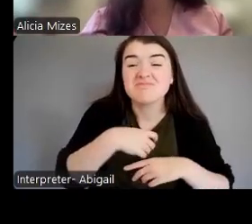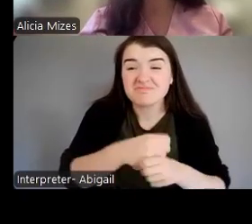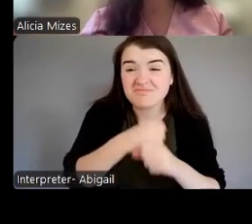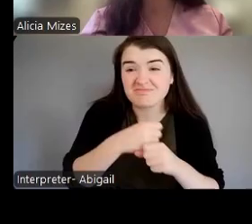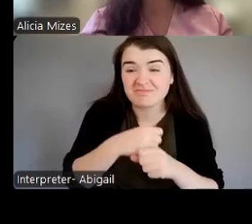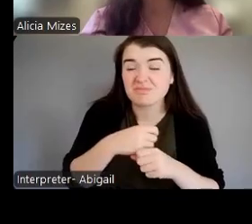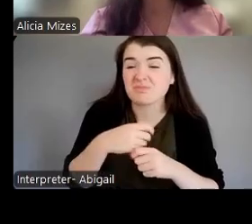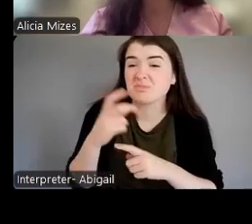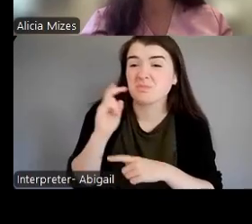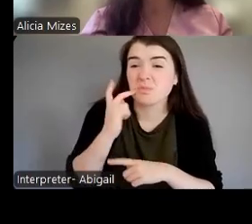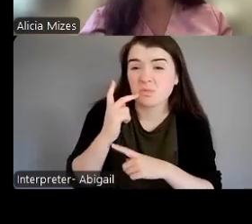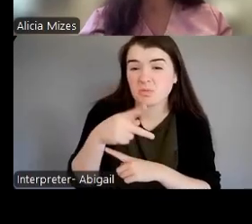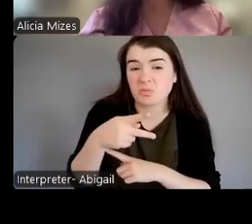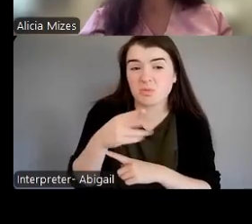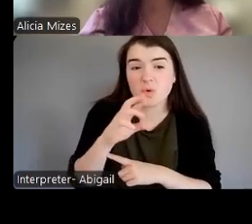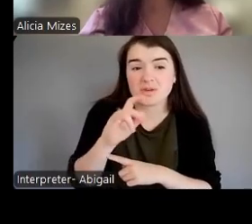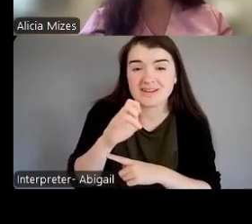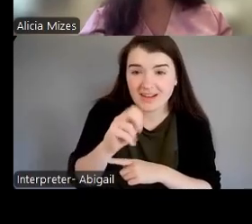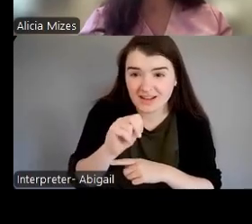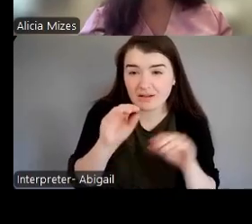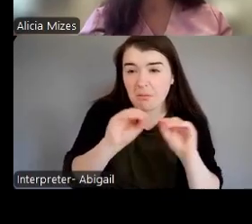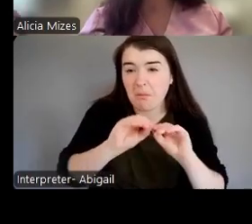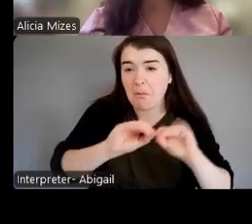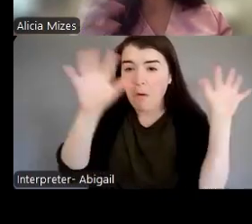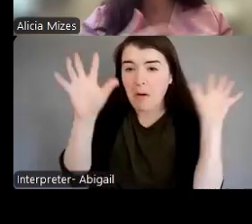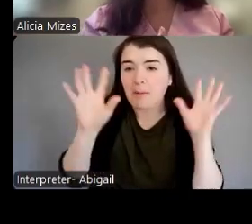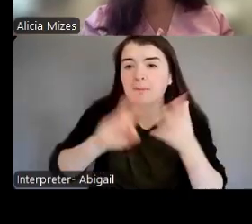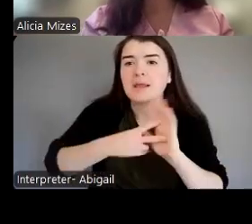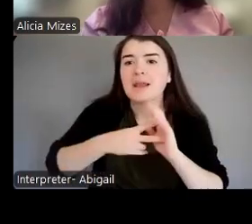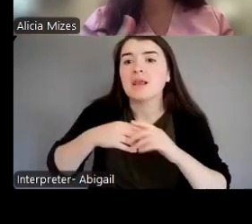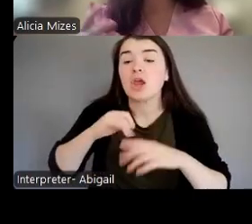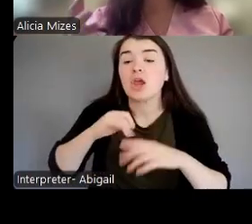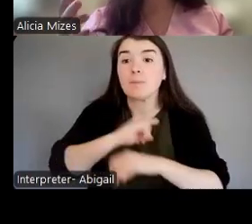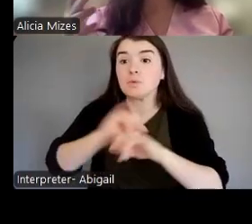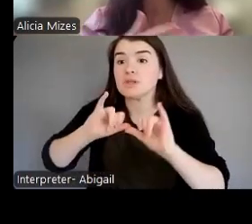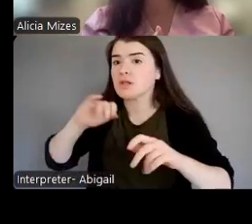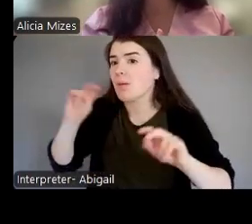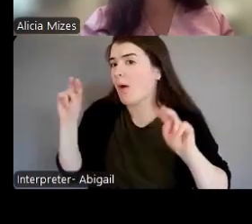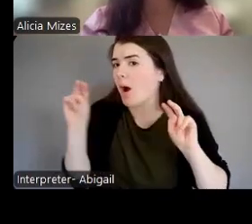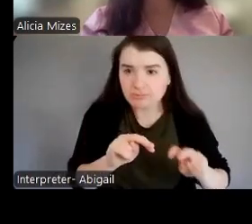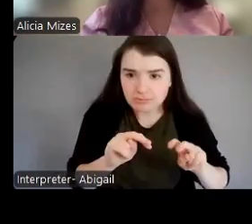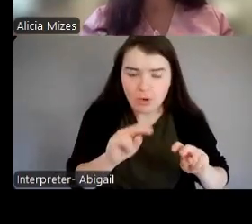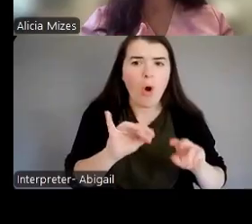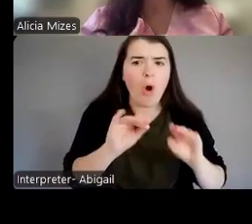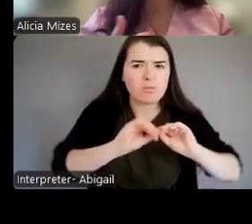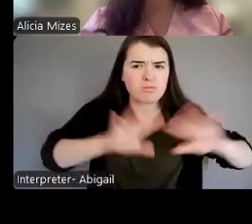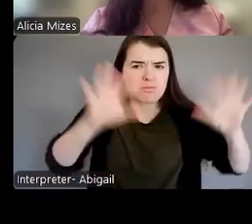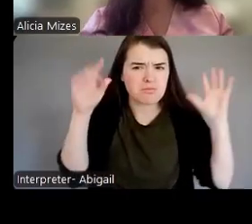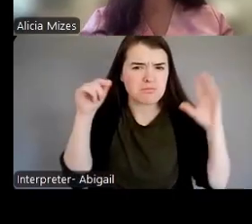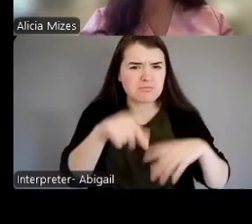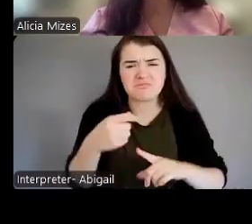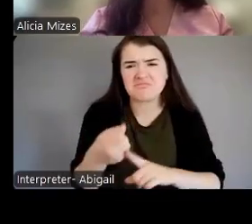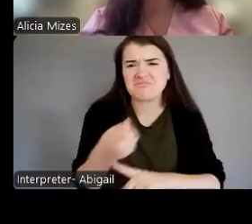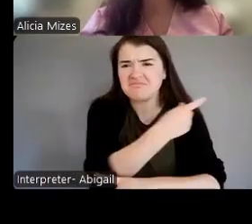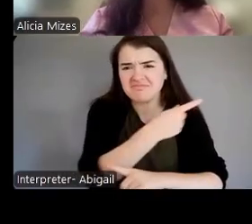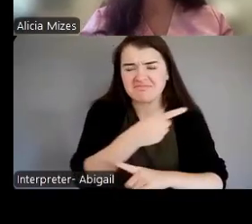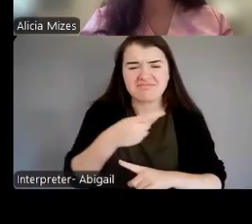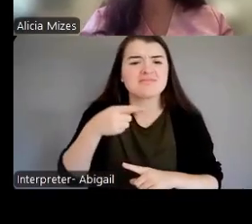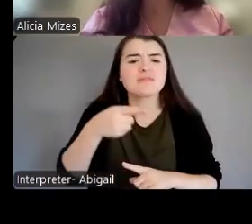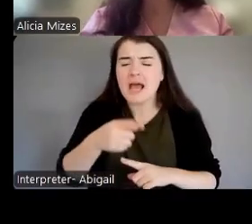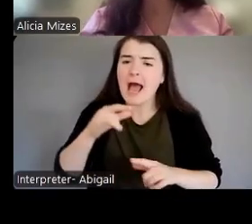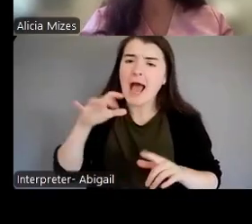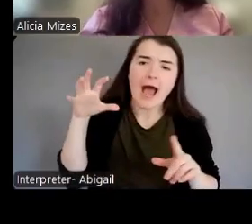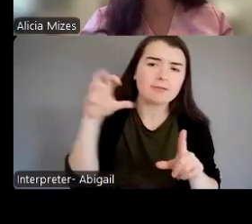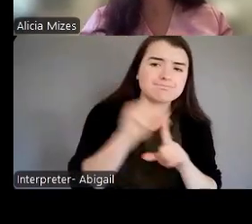cancer and fight off against the cancer. So you're basically attacking the tumor cells in two different ways. This is often used in combination with